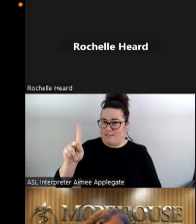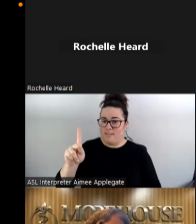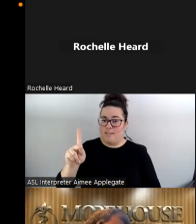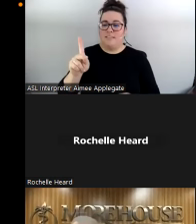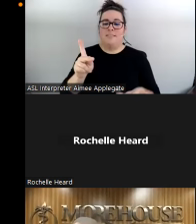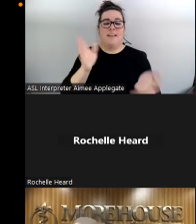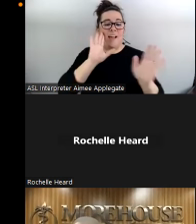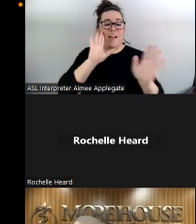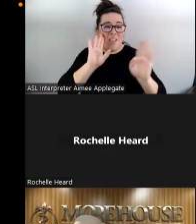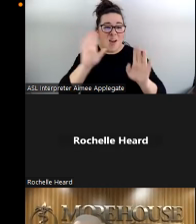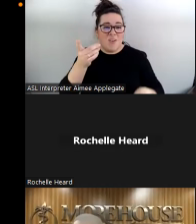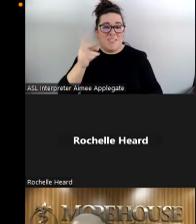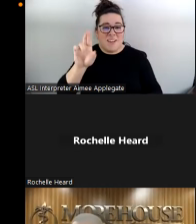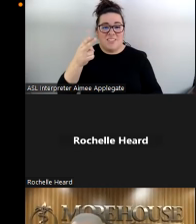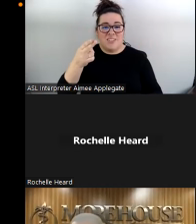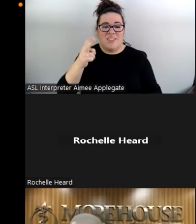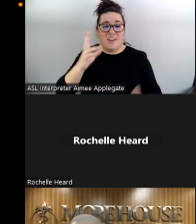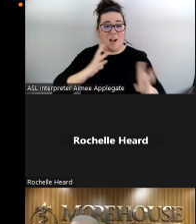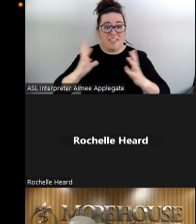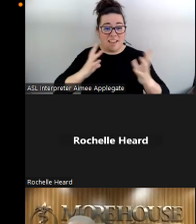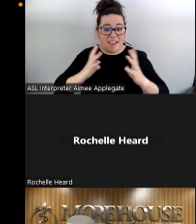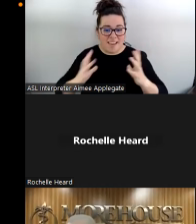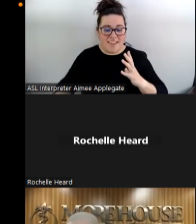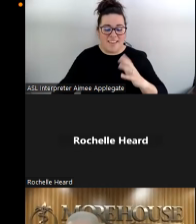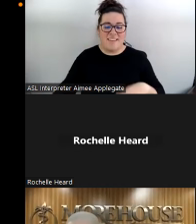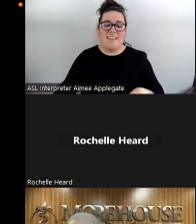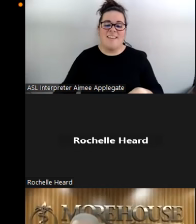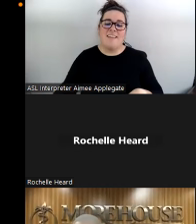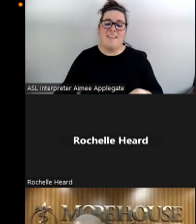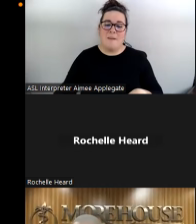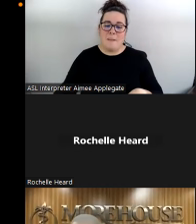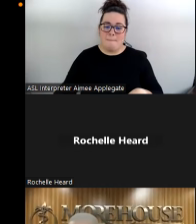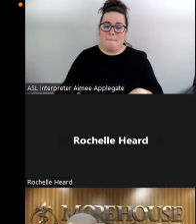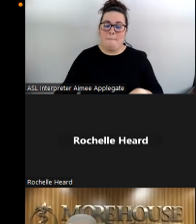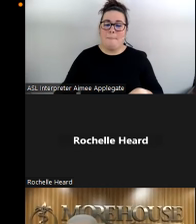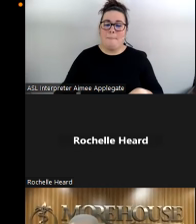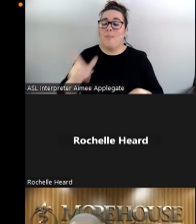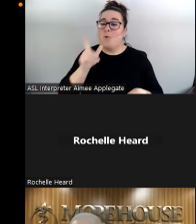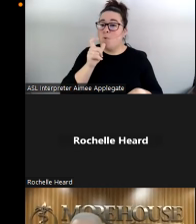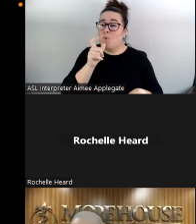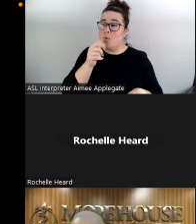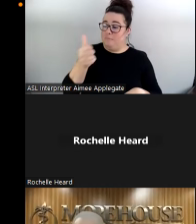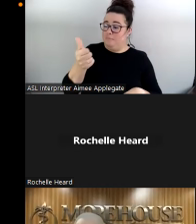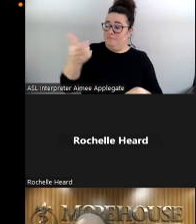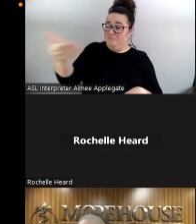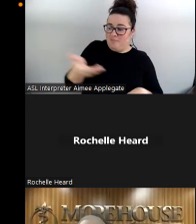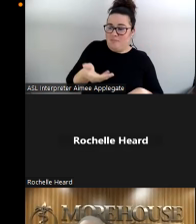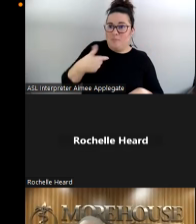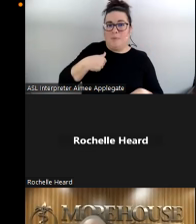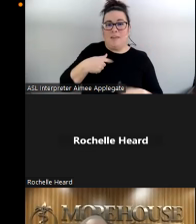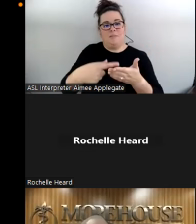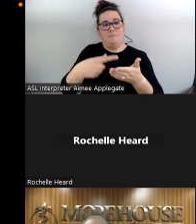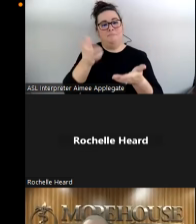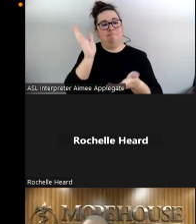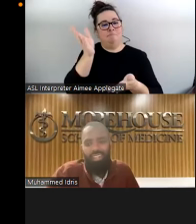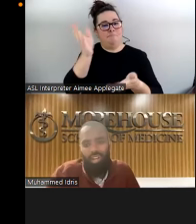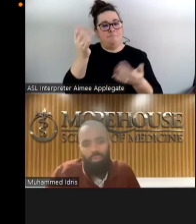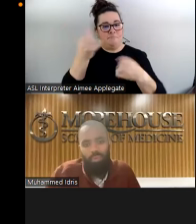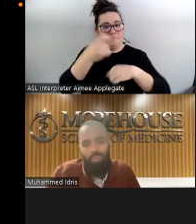who I see is in attendance, who kind of invited me to speak today and on this topic.